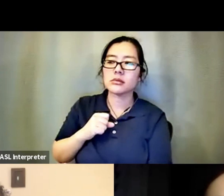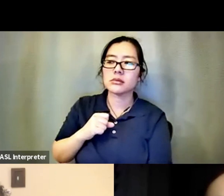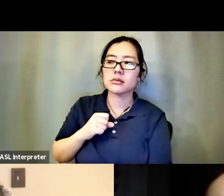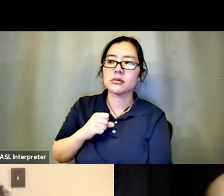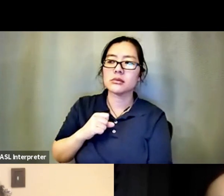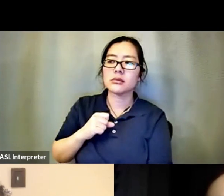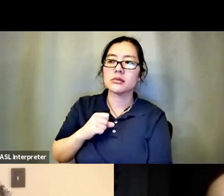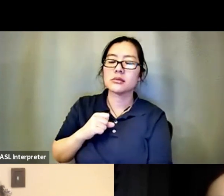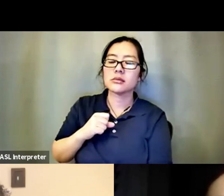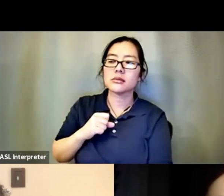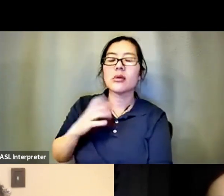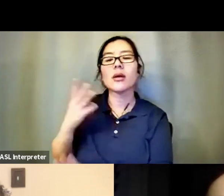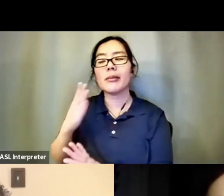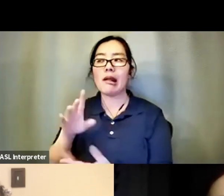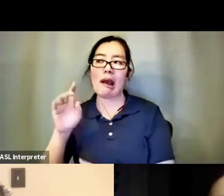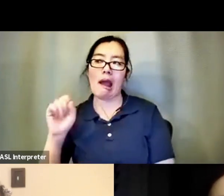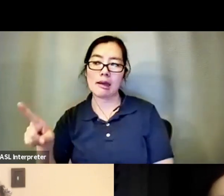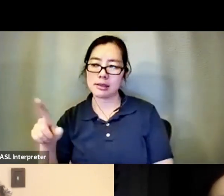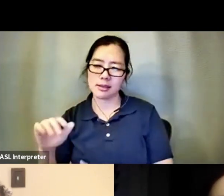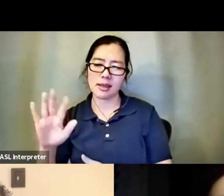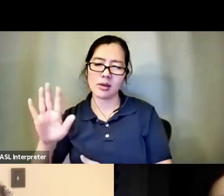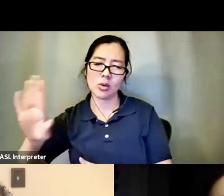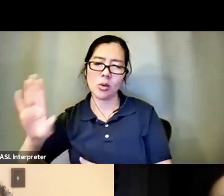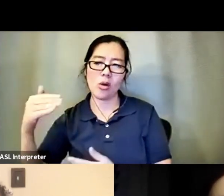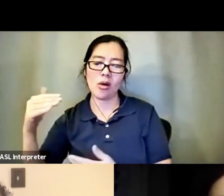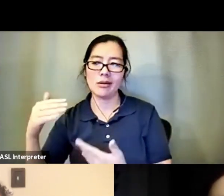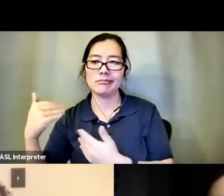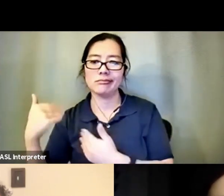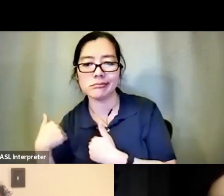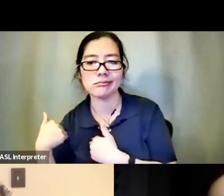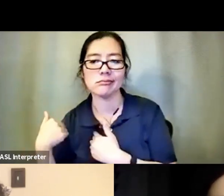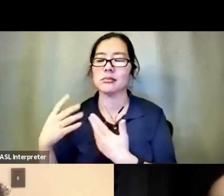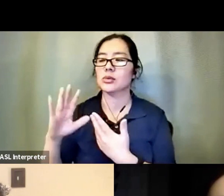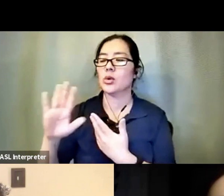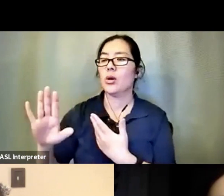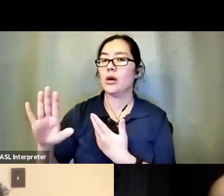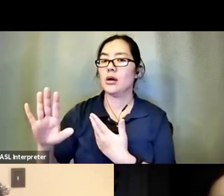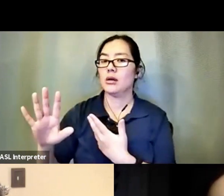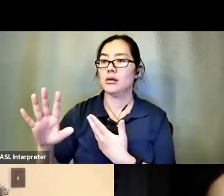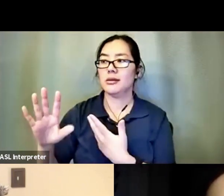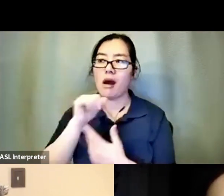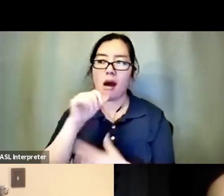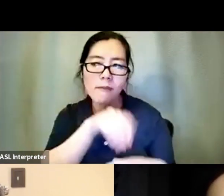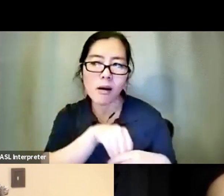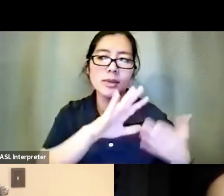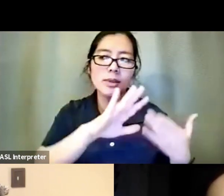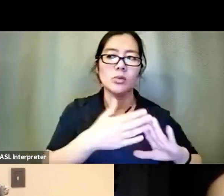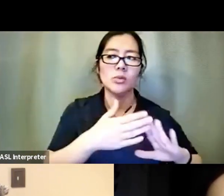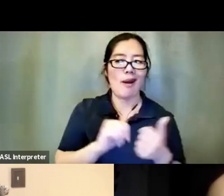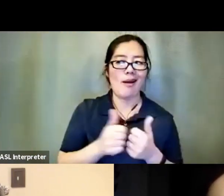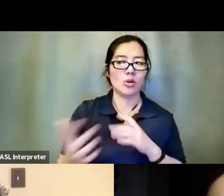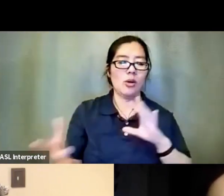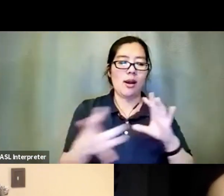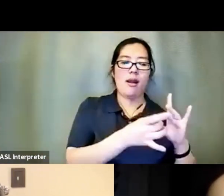Black, Indigenous, and people of color communities, queer and trans and non-binary communities, where basically